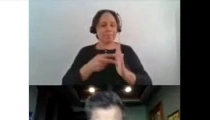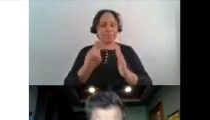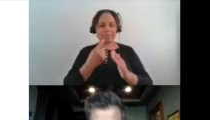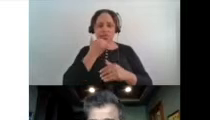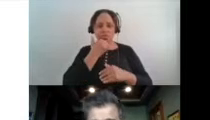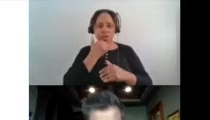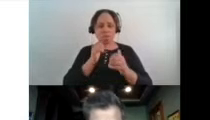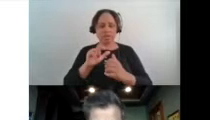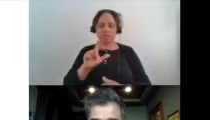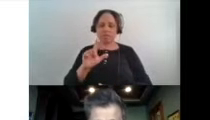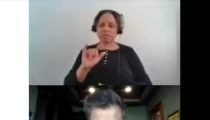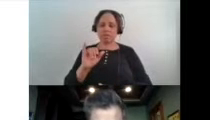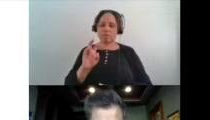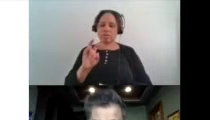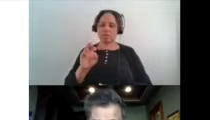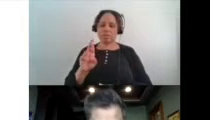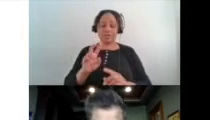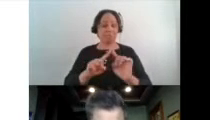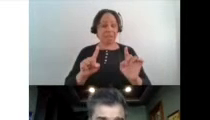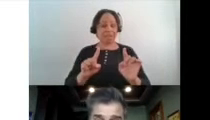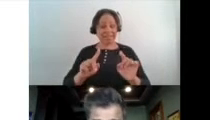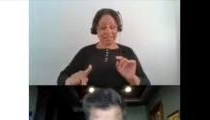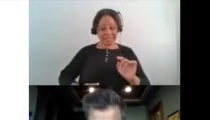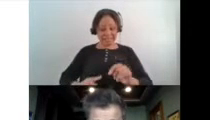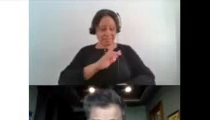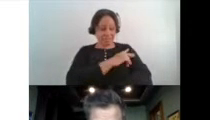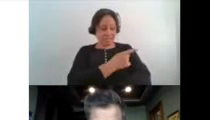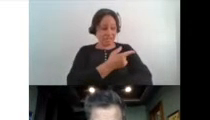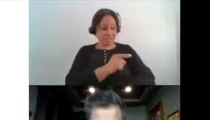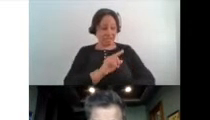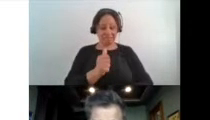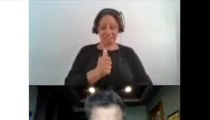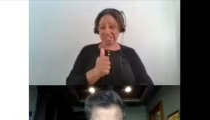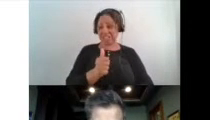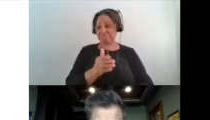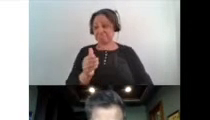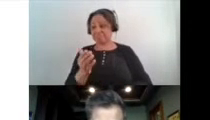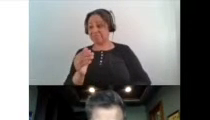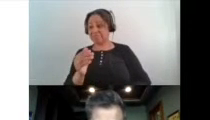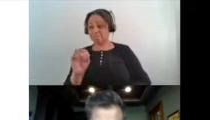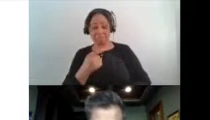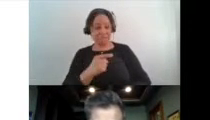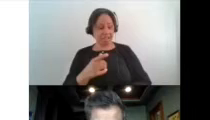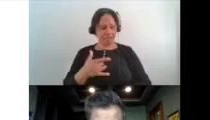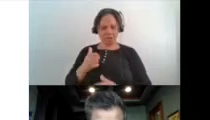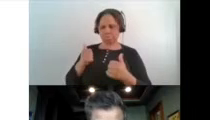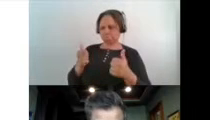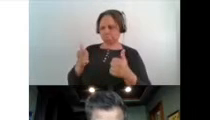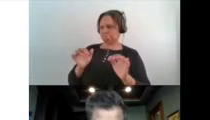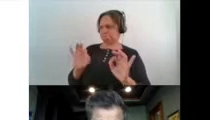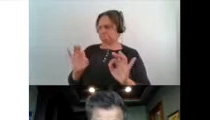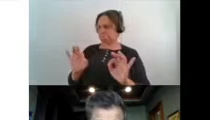of 10%, 15%, and they feel like they're doing okay. But then I come and tell them that you are